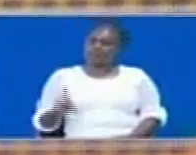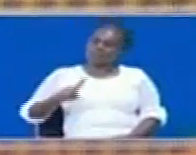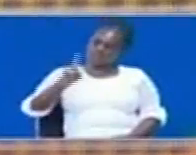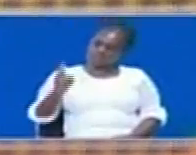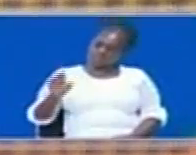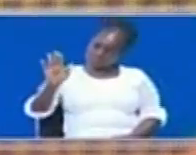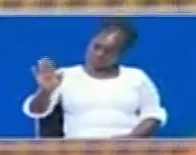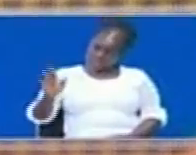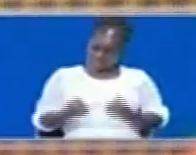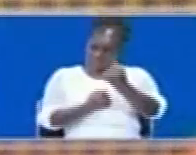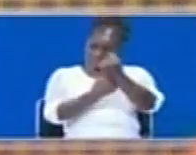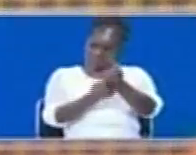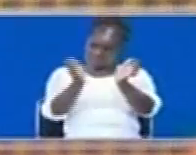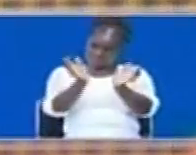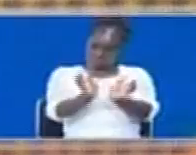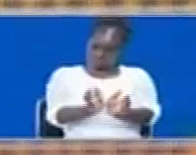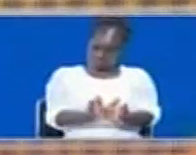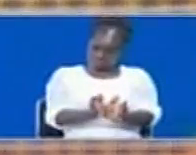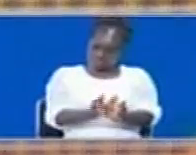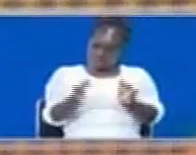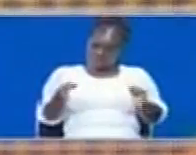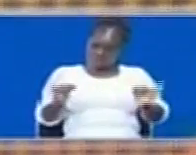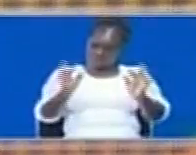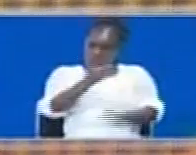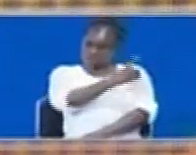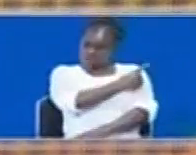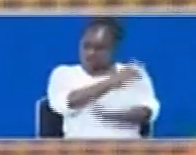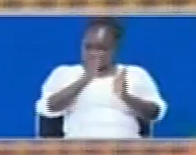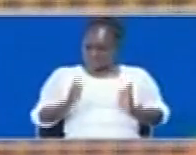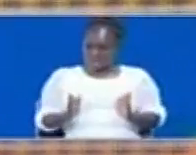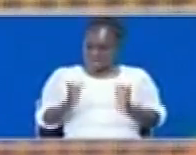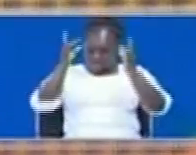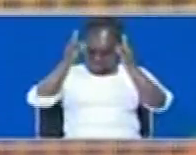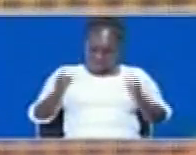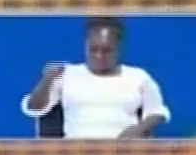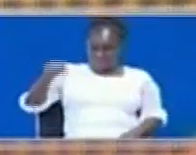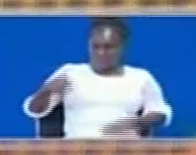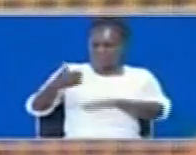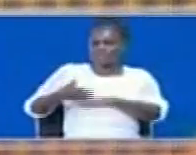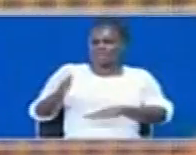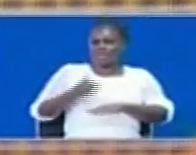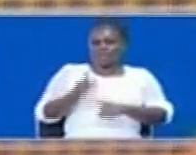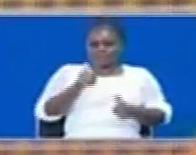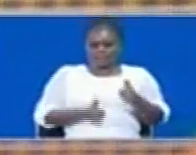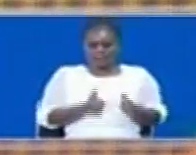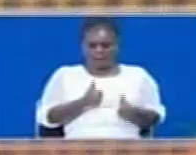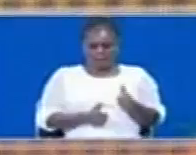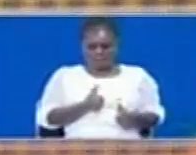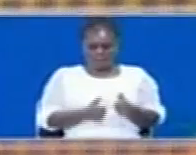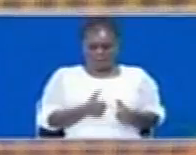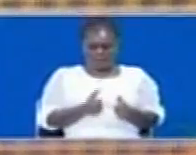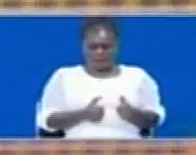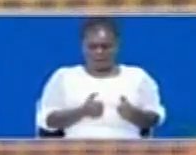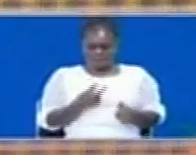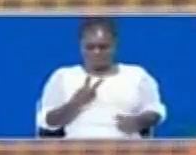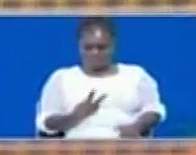unaunga mkono kufungwa kwa wakuu wa madaktari? Ndio kauli yetu hii leo. Tuma arafa yako